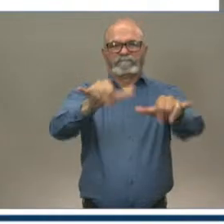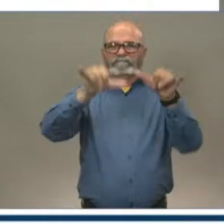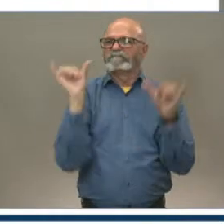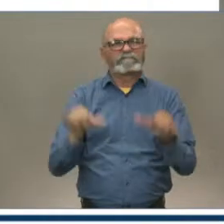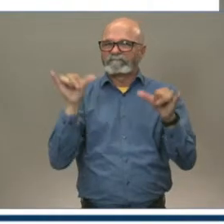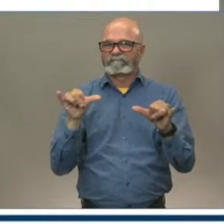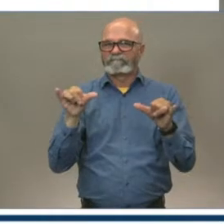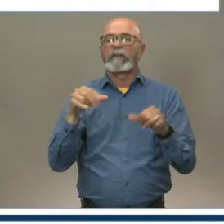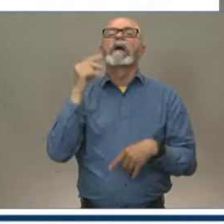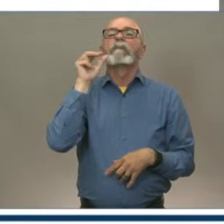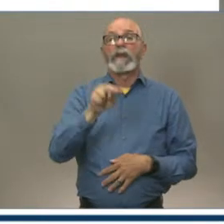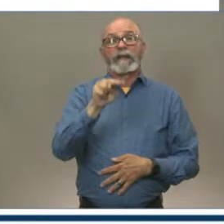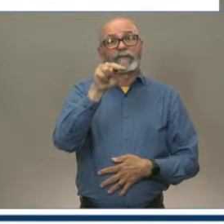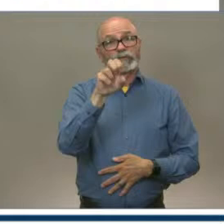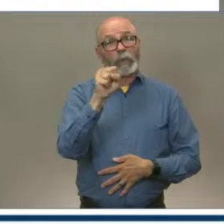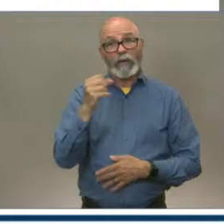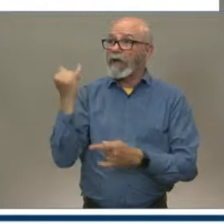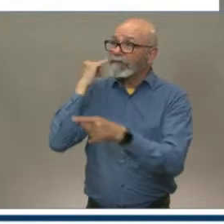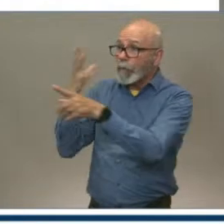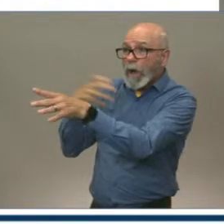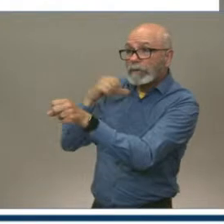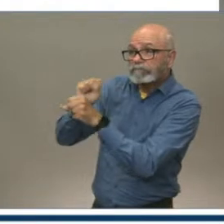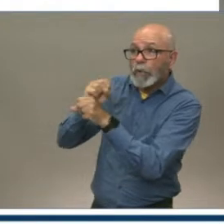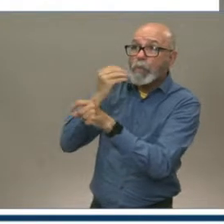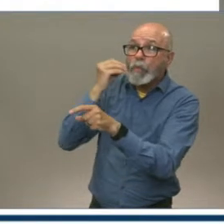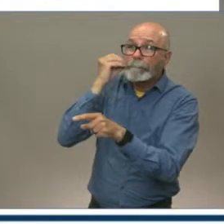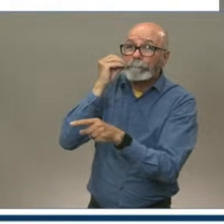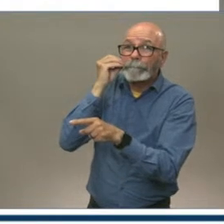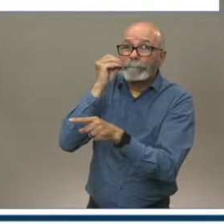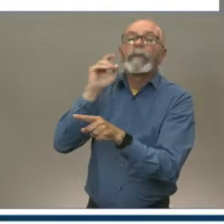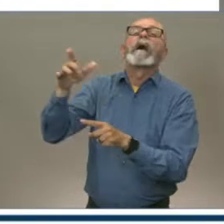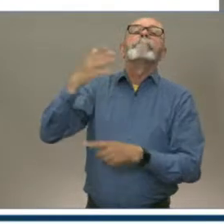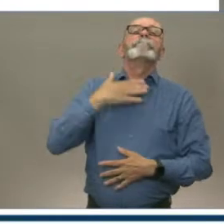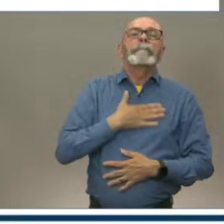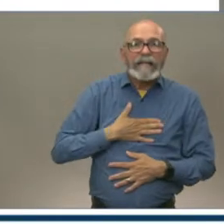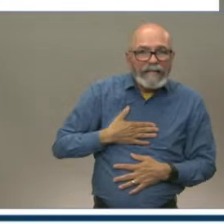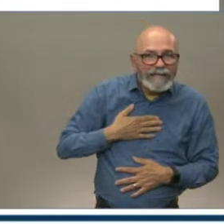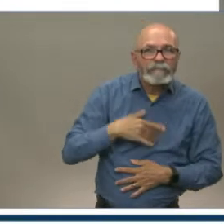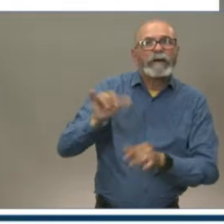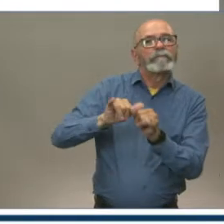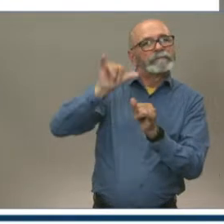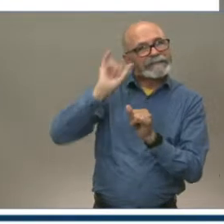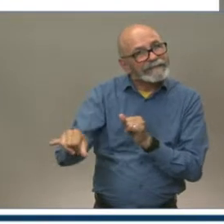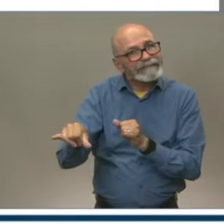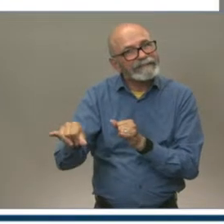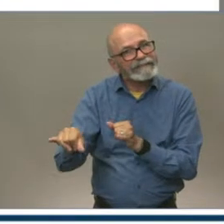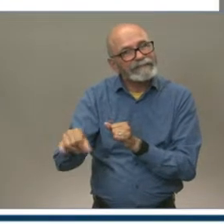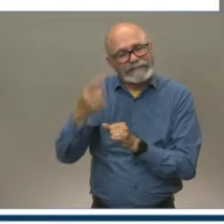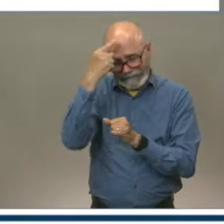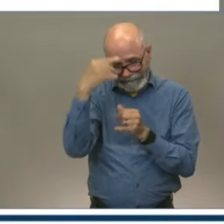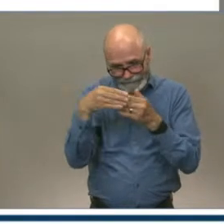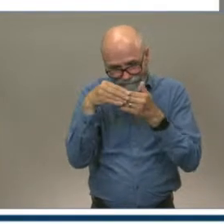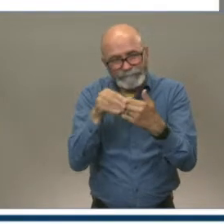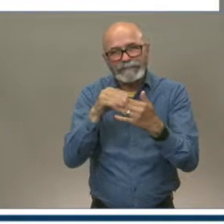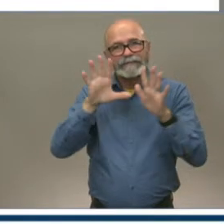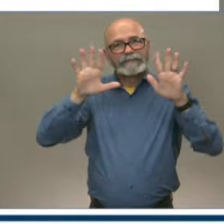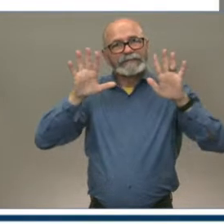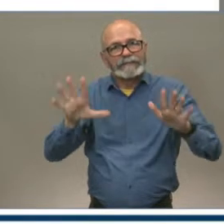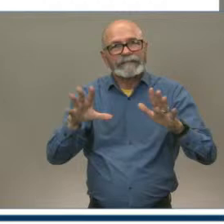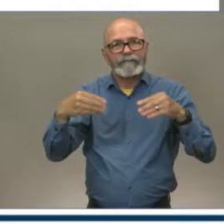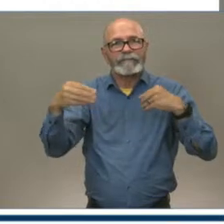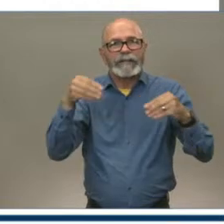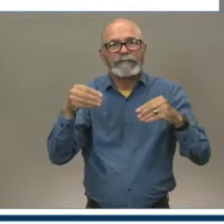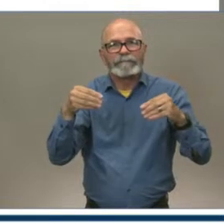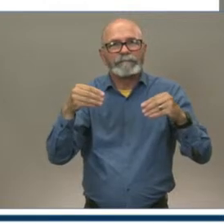from home, please do so. And employers, please be flexible and support your employees to work at home if their jobs